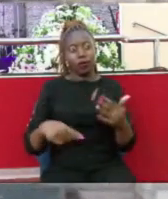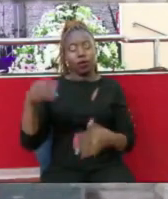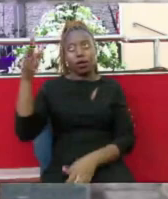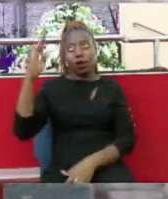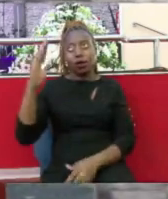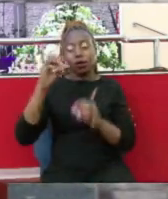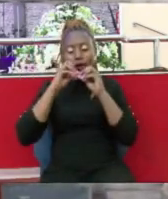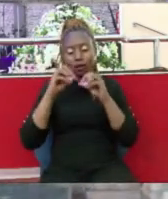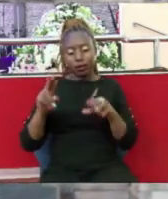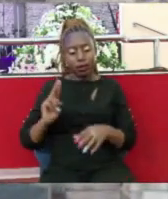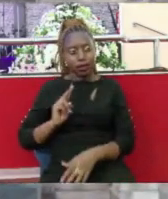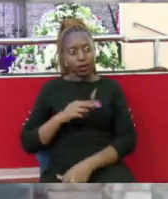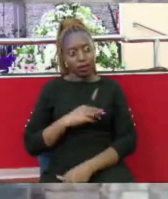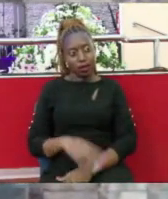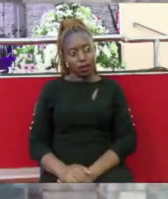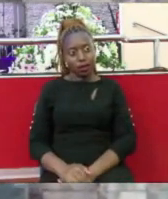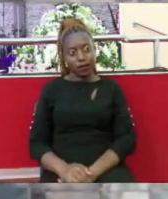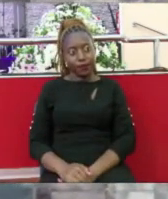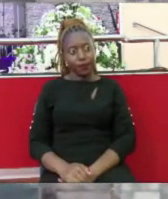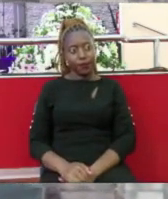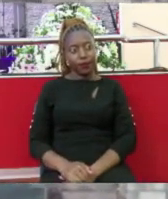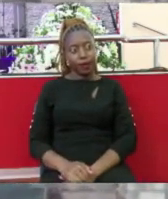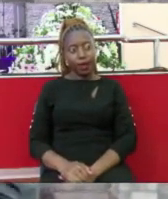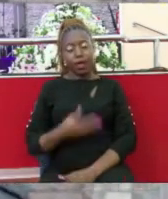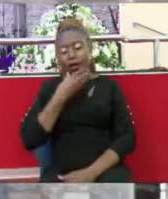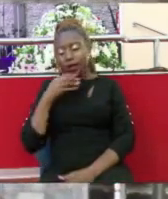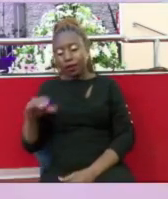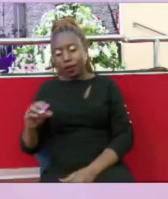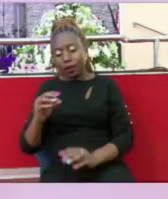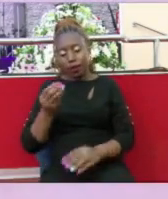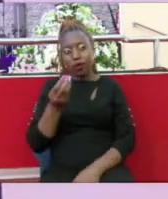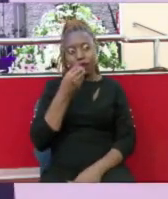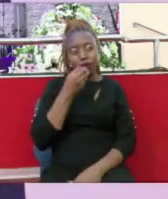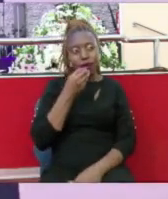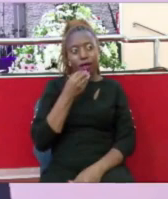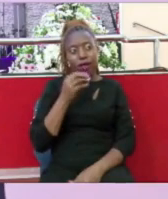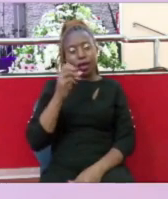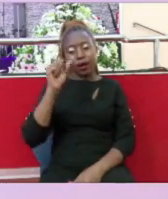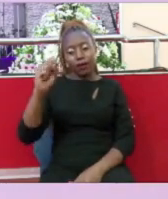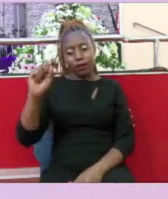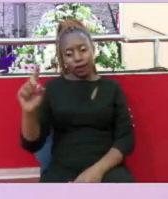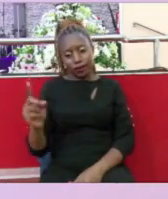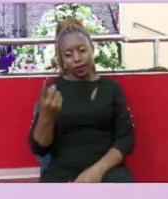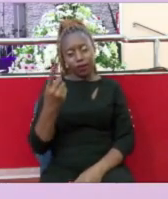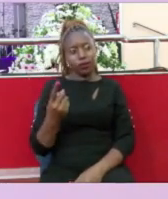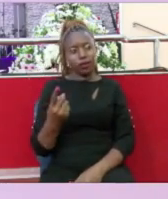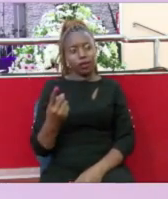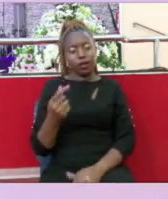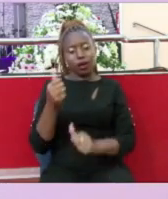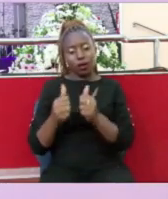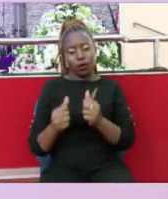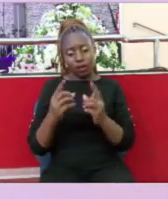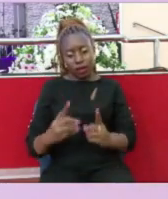feed the 5,000. Yule kijana akalisha watoto watu. The disciple did not do it. Ama hata wanafunzi hawakufanya lile jambo. Jesus used